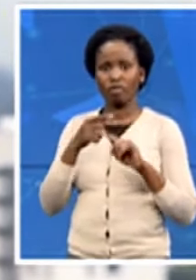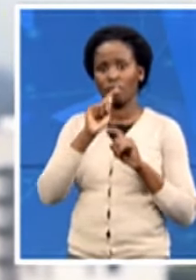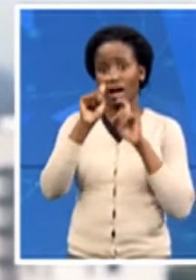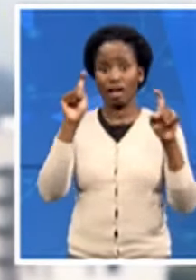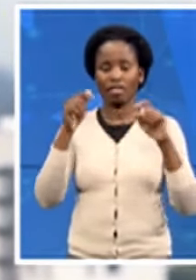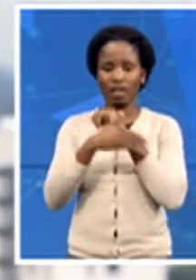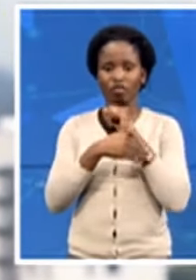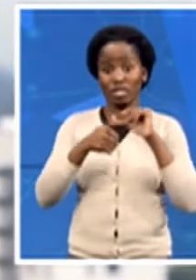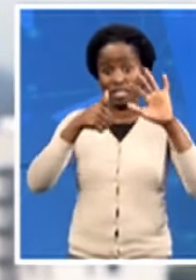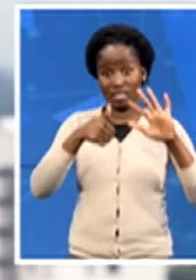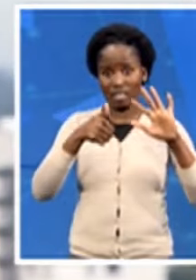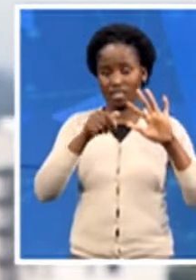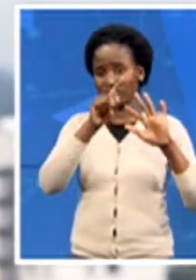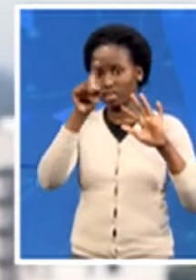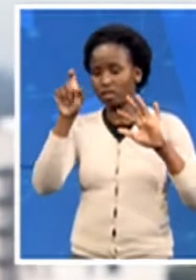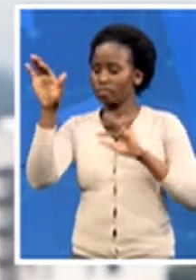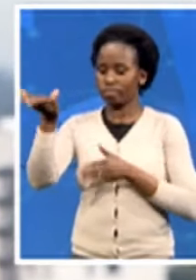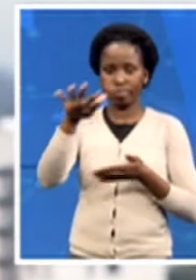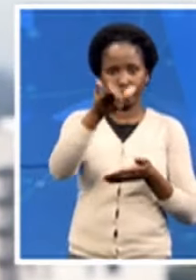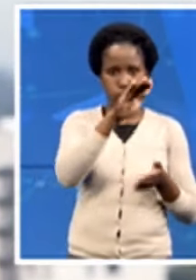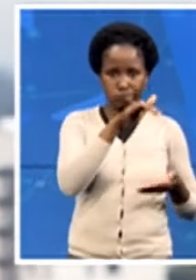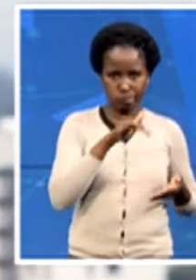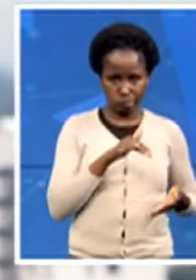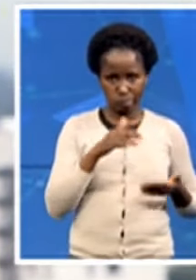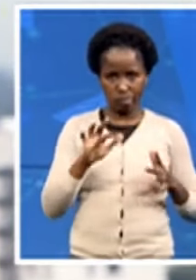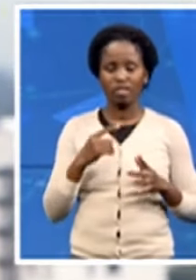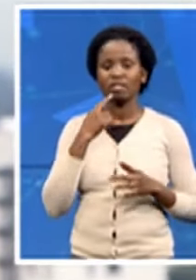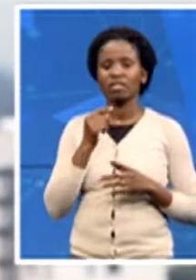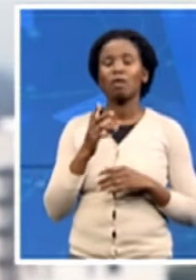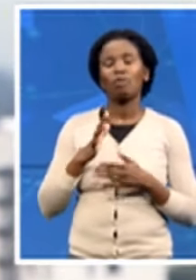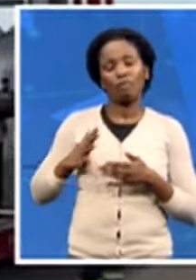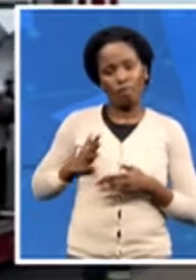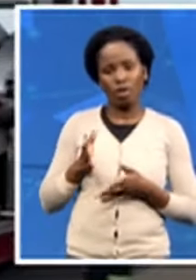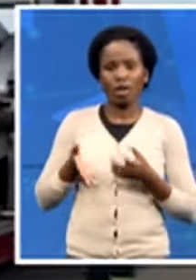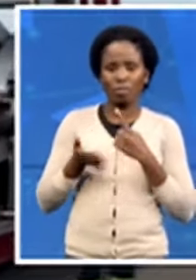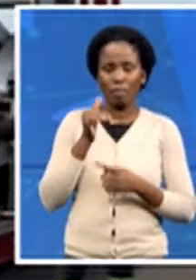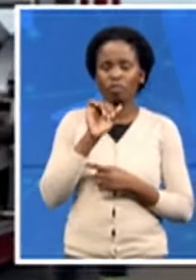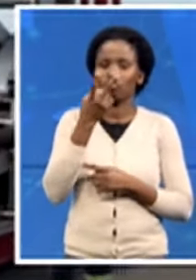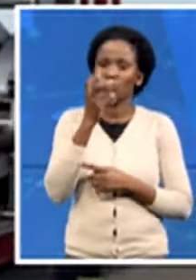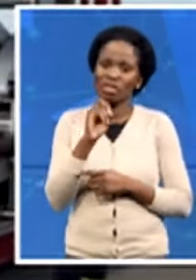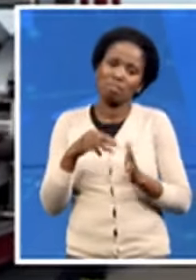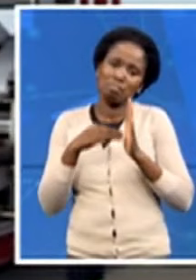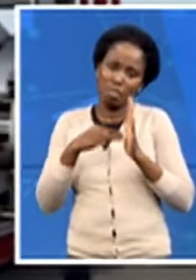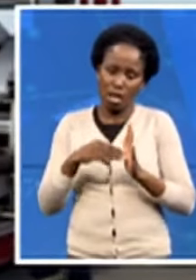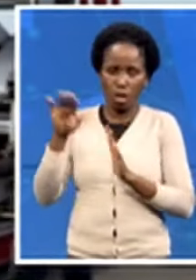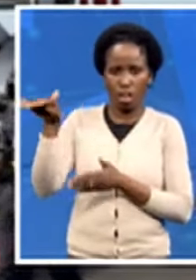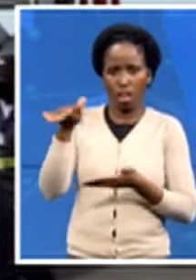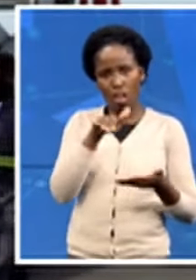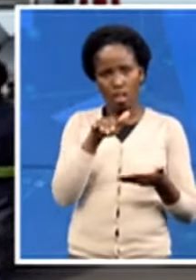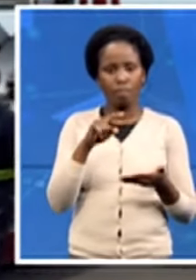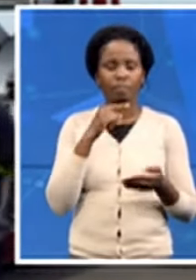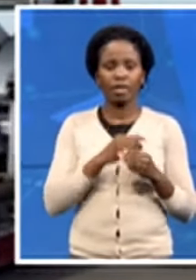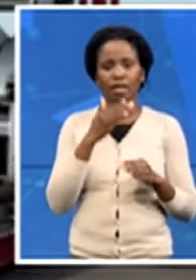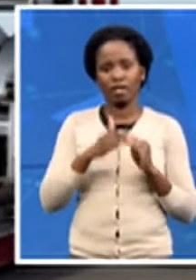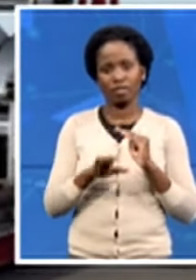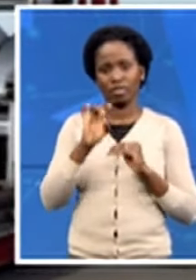plan is to have about 20 million doses more shipped out to 41 countries in September. And by the end of October, the African Union